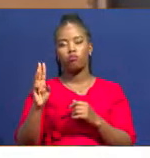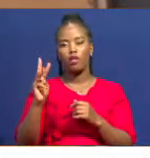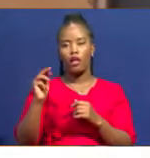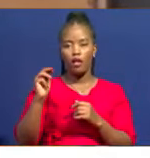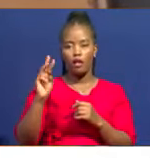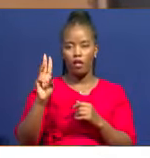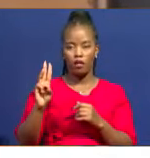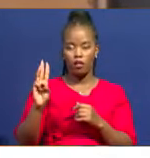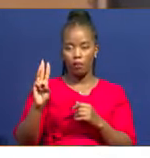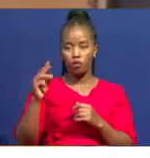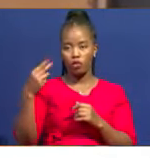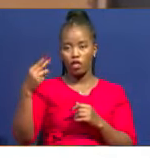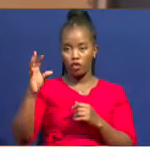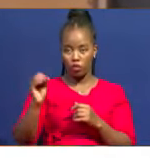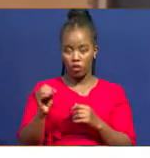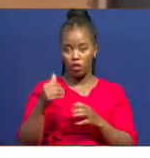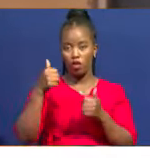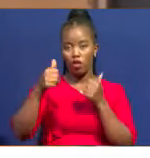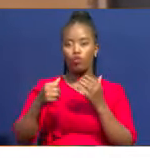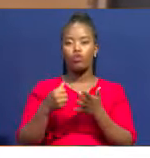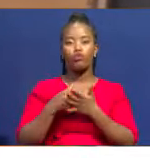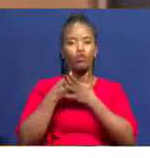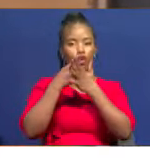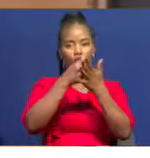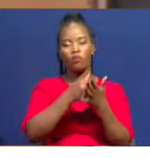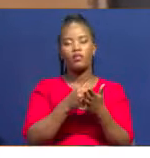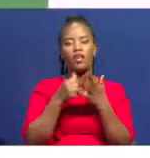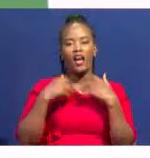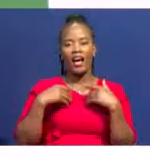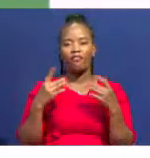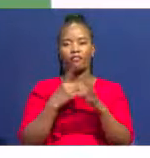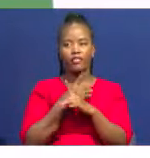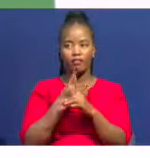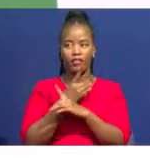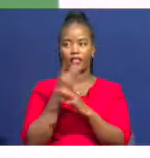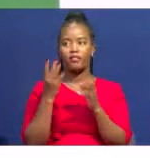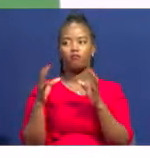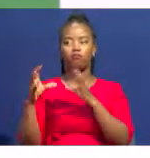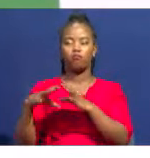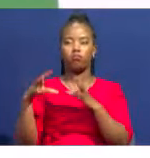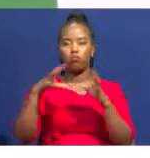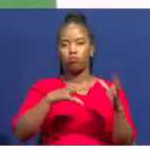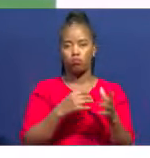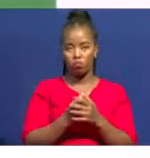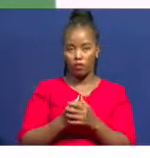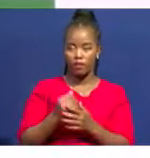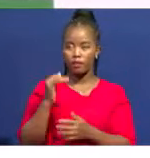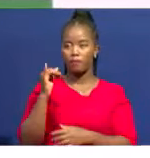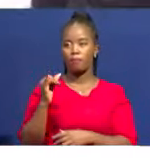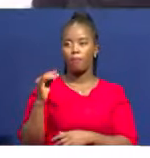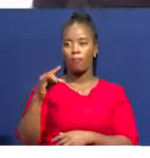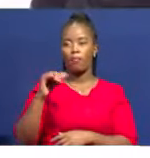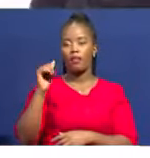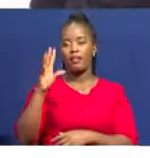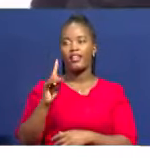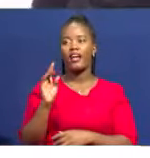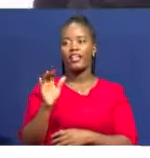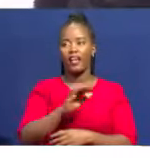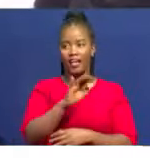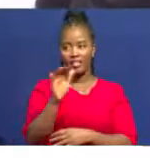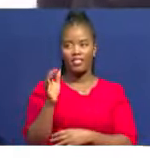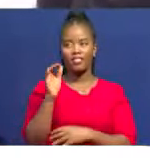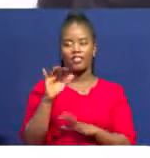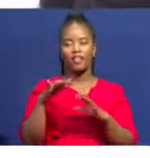the damage caused by climate-related hazards. IGAD is calling for a comprehensive approach that includes